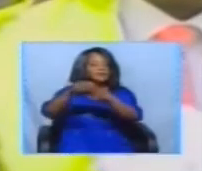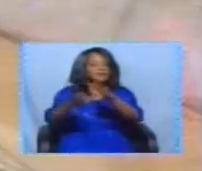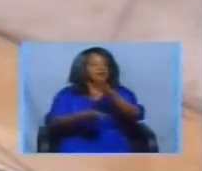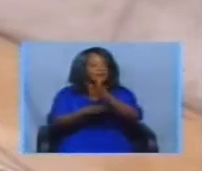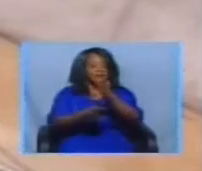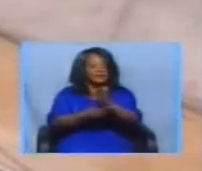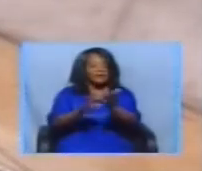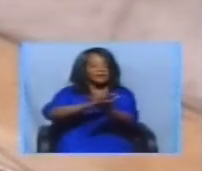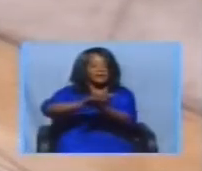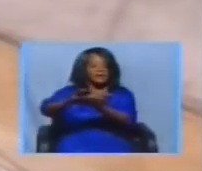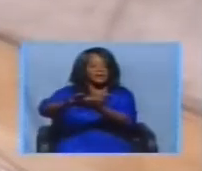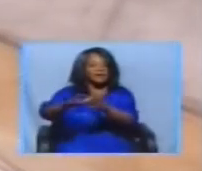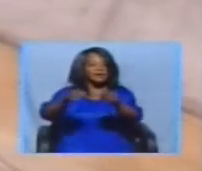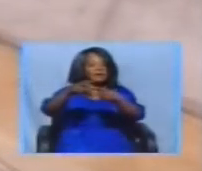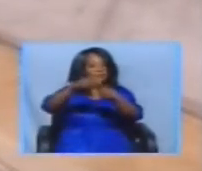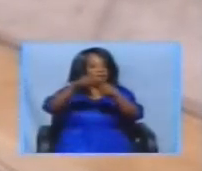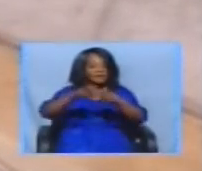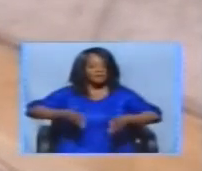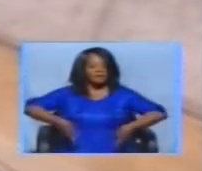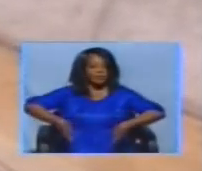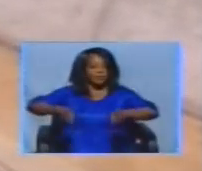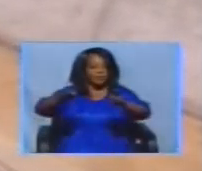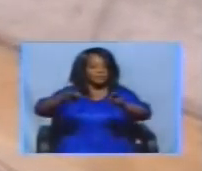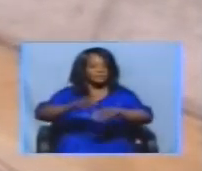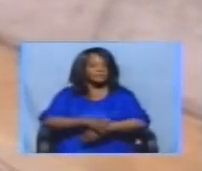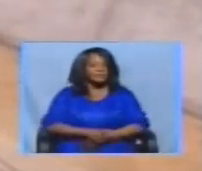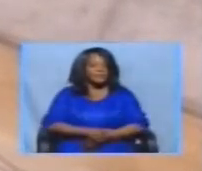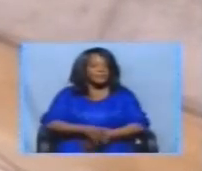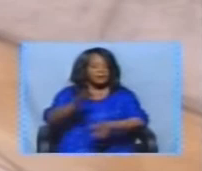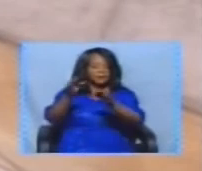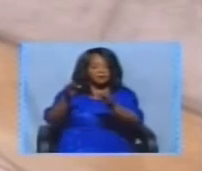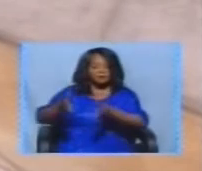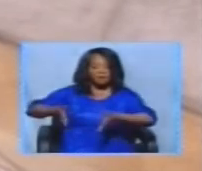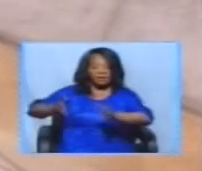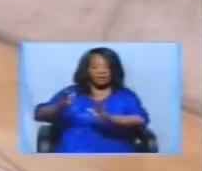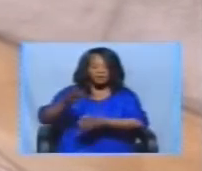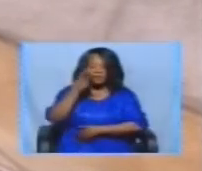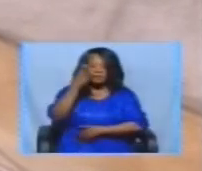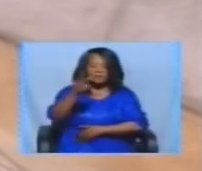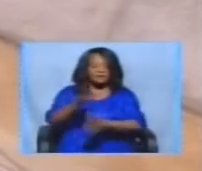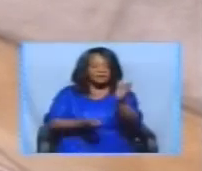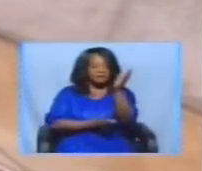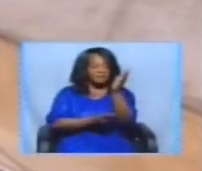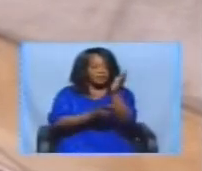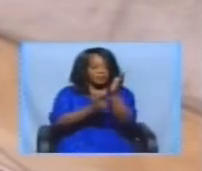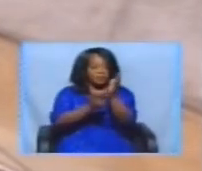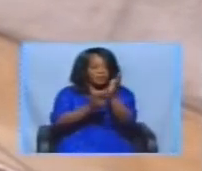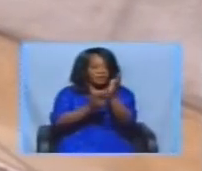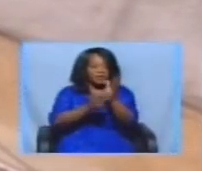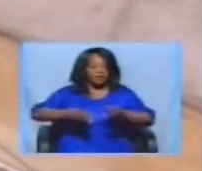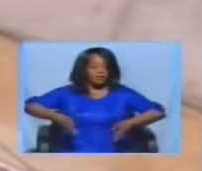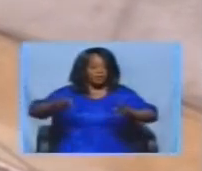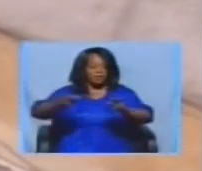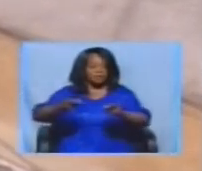stagnate on our roads. Otherwise, if we allow that, we'll soon be seeing roads developing serious potholes. We should thank the